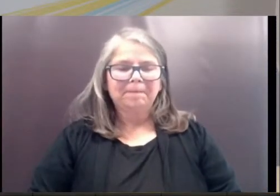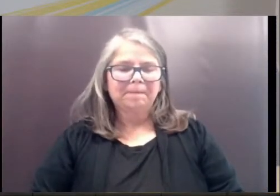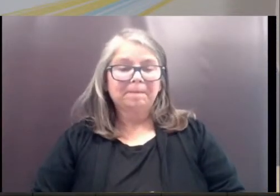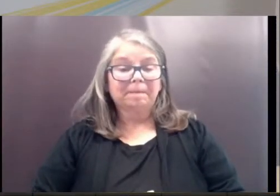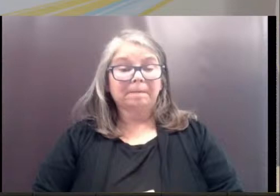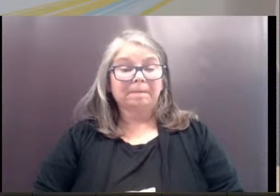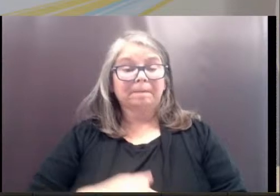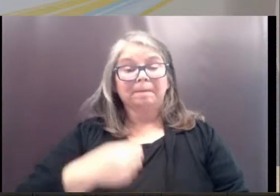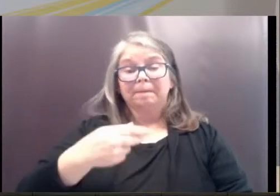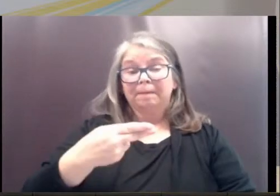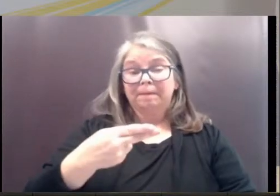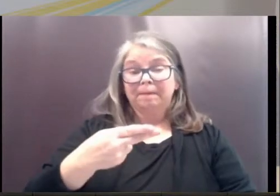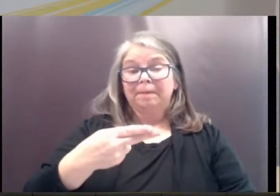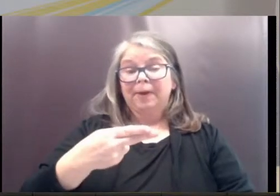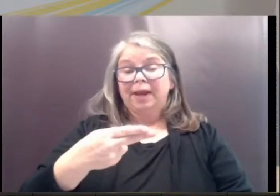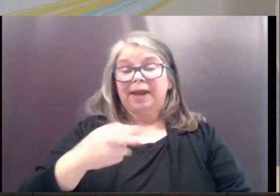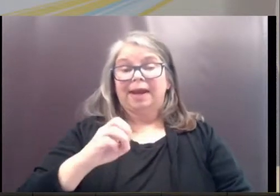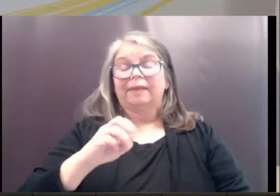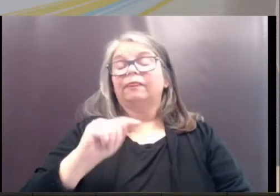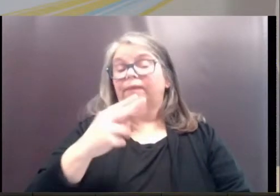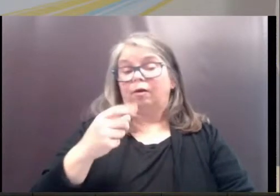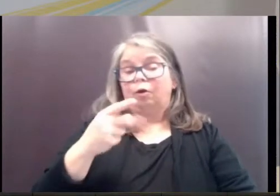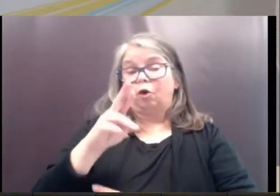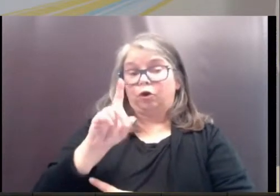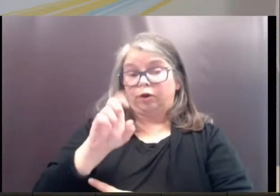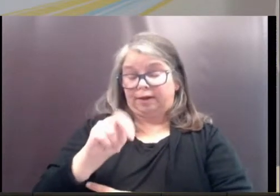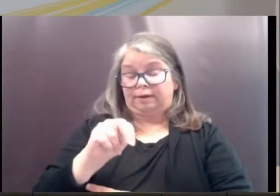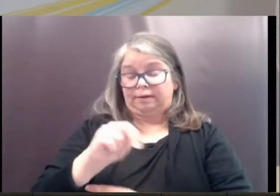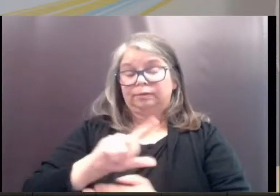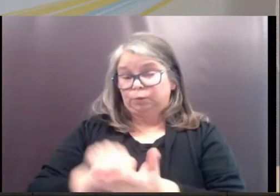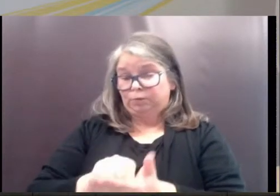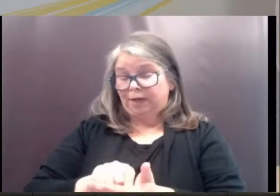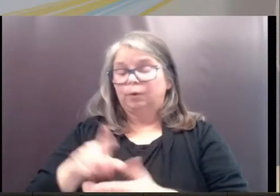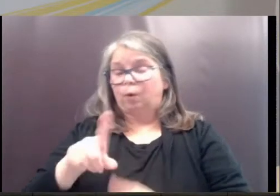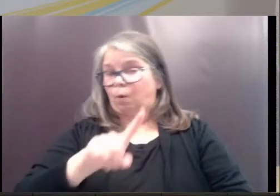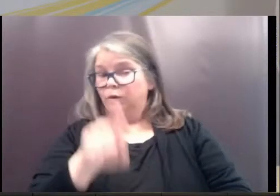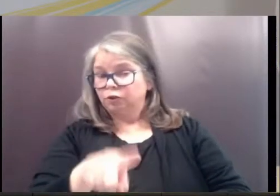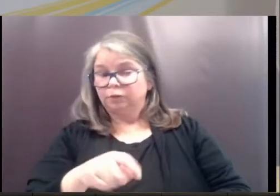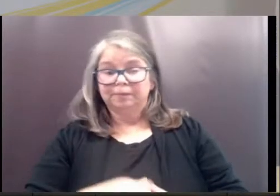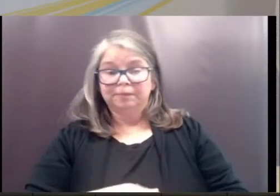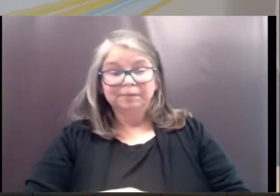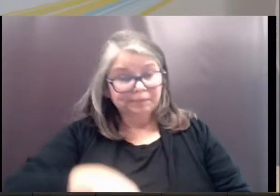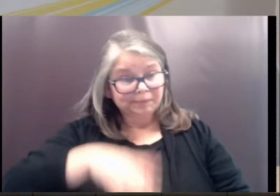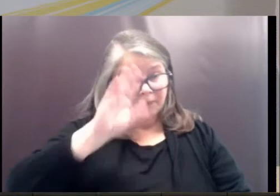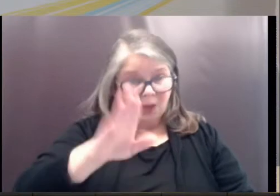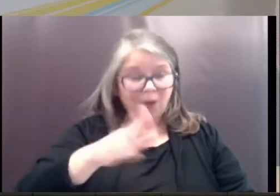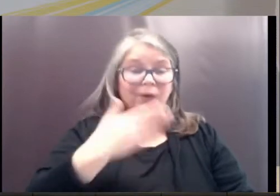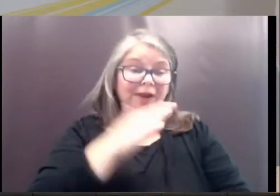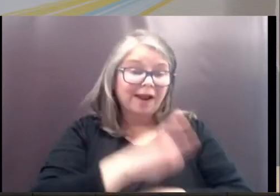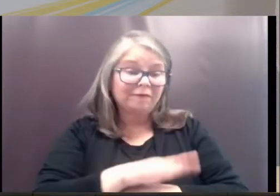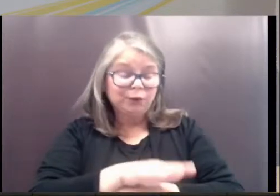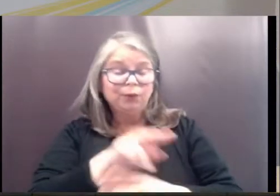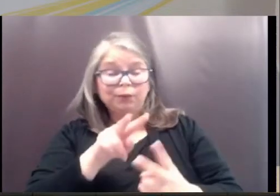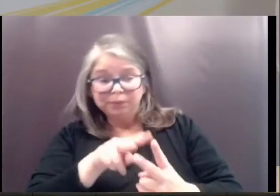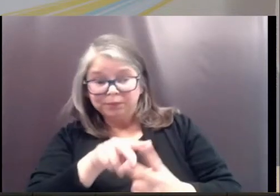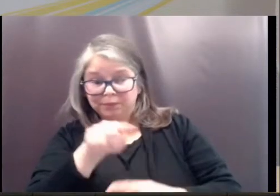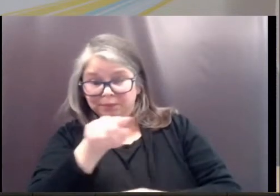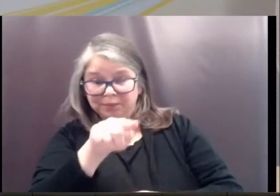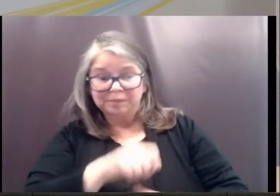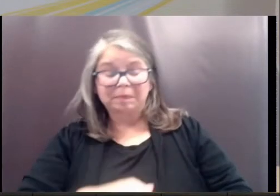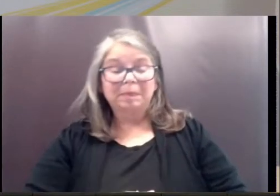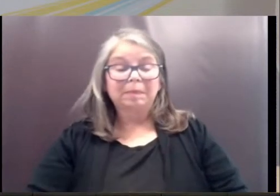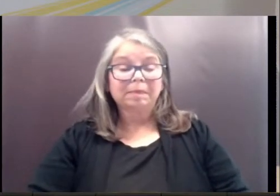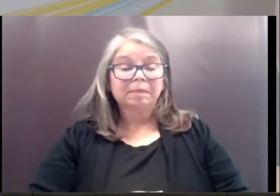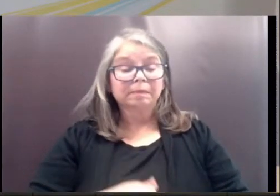Hi, good afternoon to you both. I'll just ask you a question that was asked, but I didn't